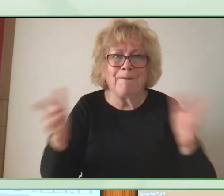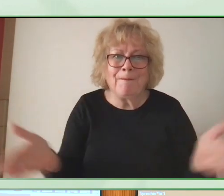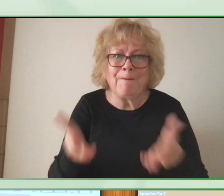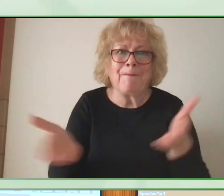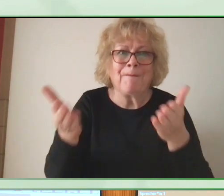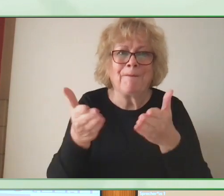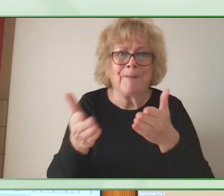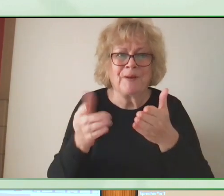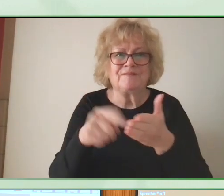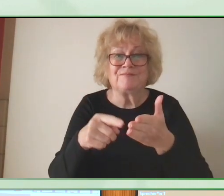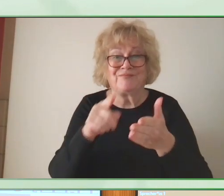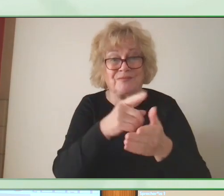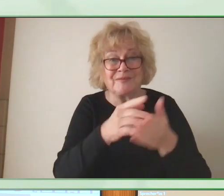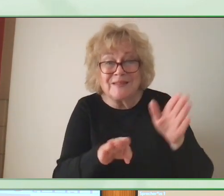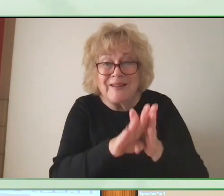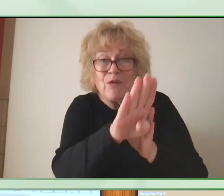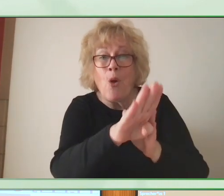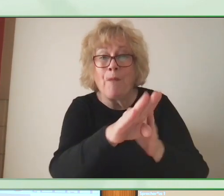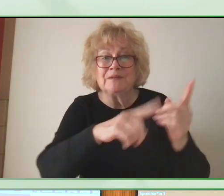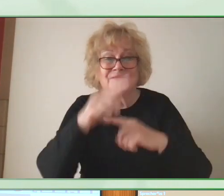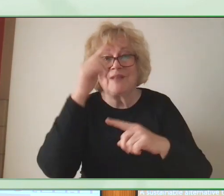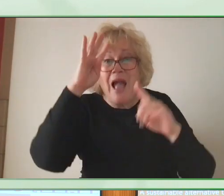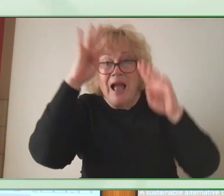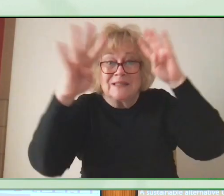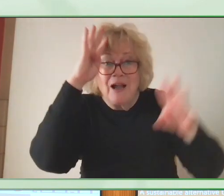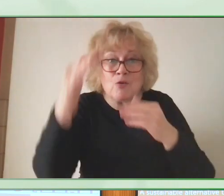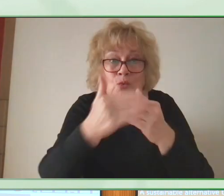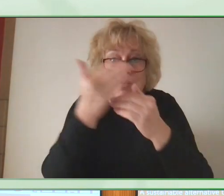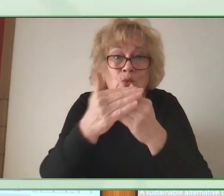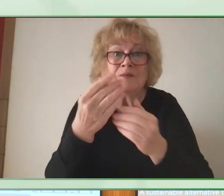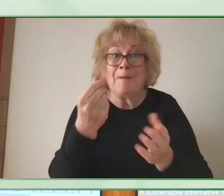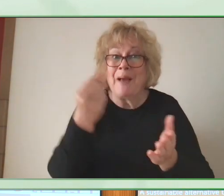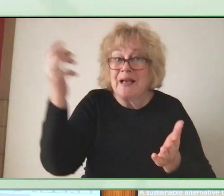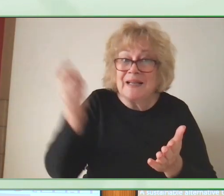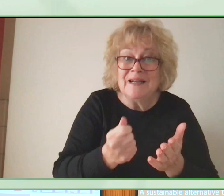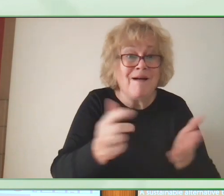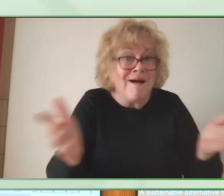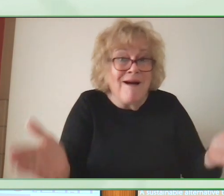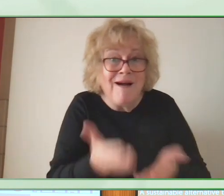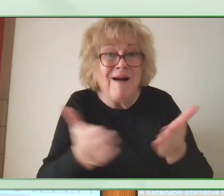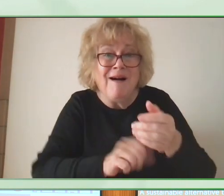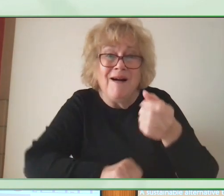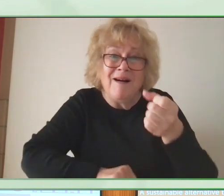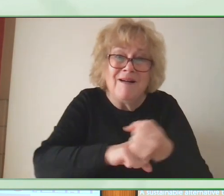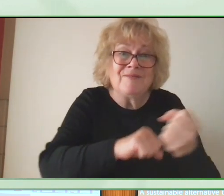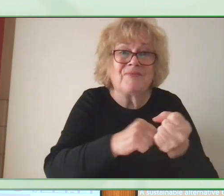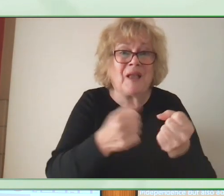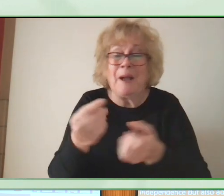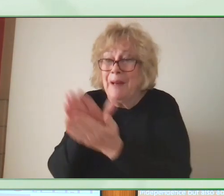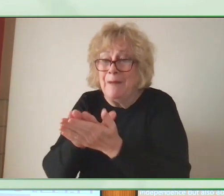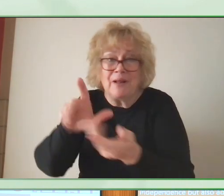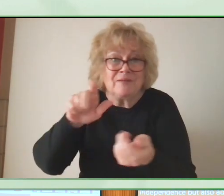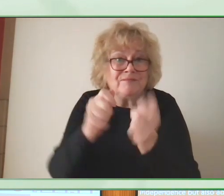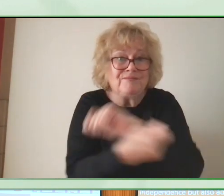environmental concerns. To achieve that, we took actions. We dedicated over 300 hours to capacity building sessions in